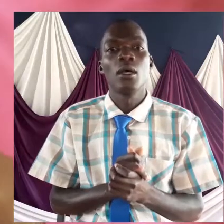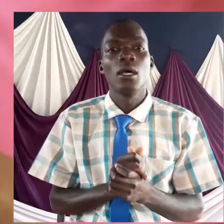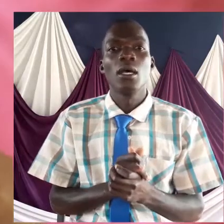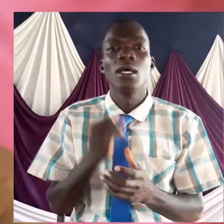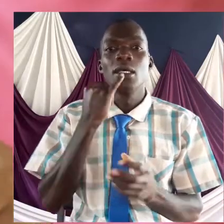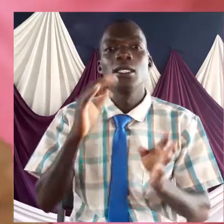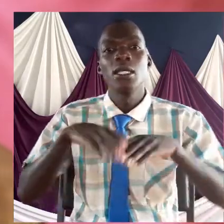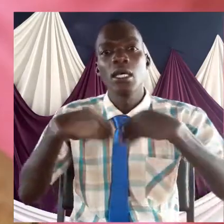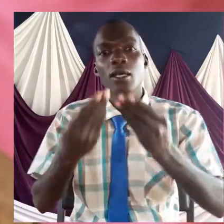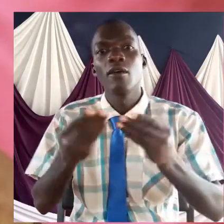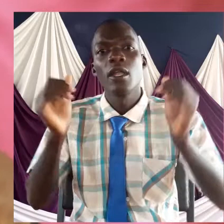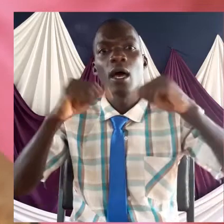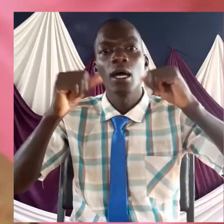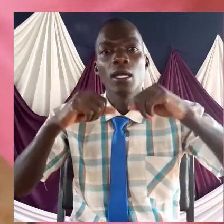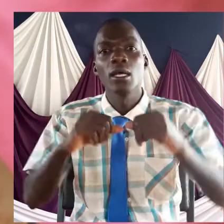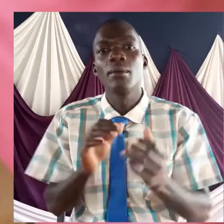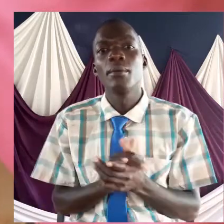is given a dream.